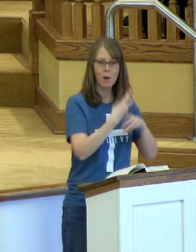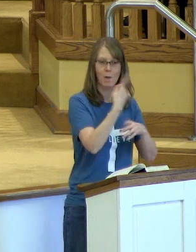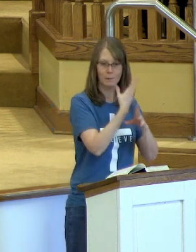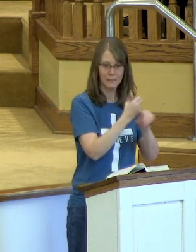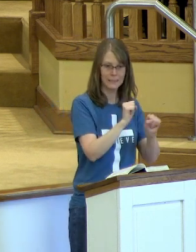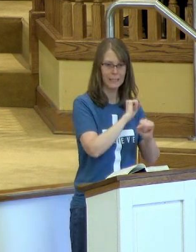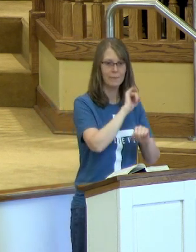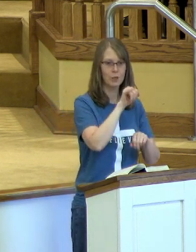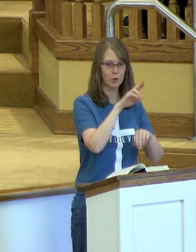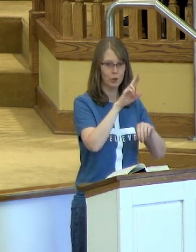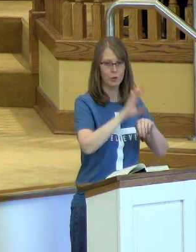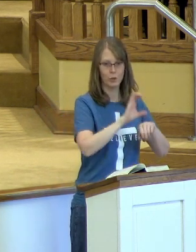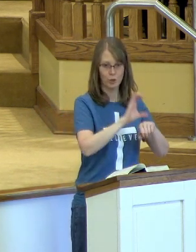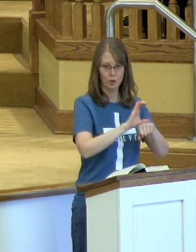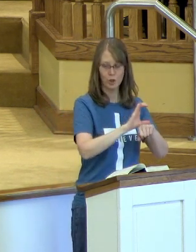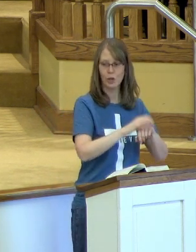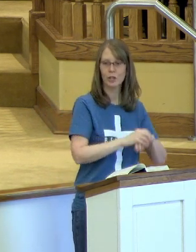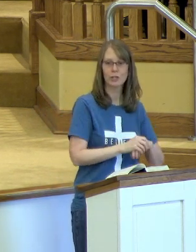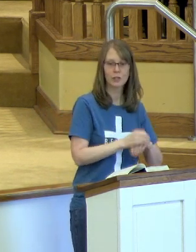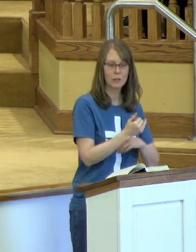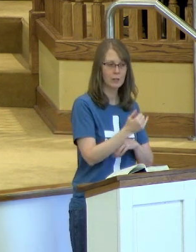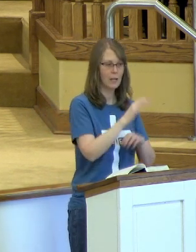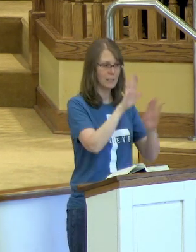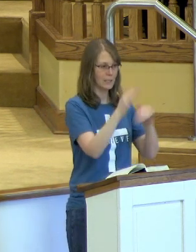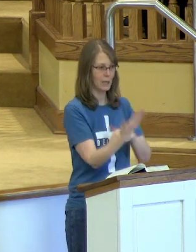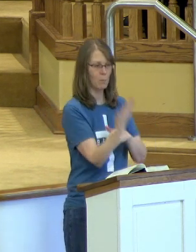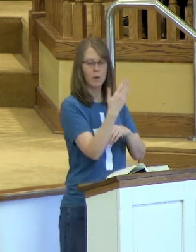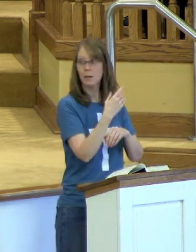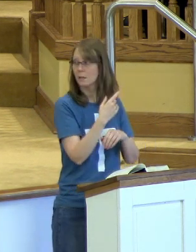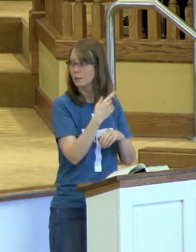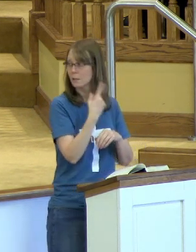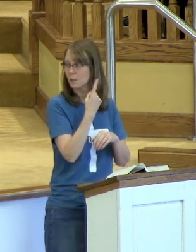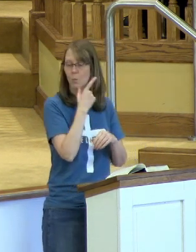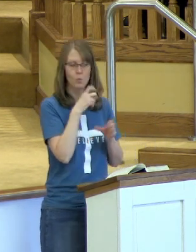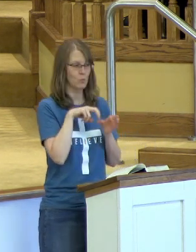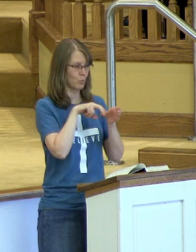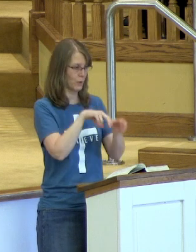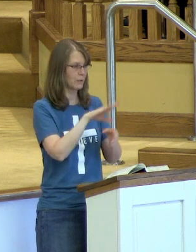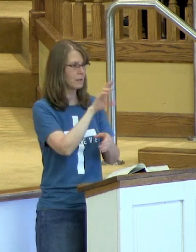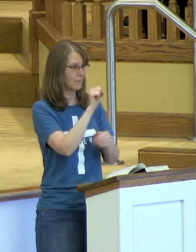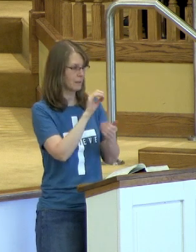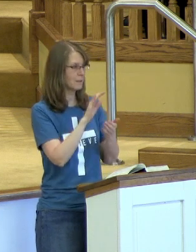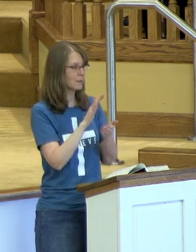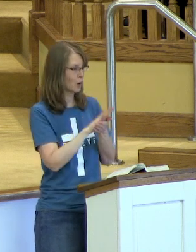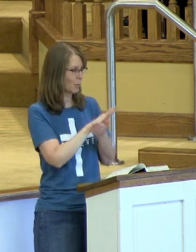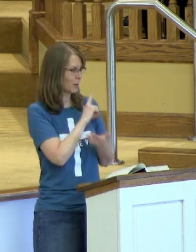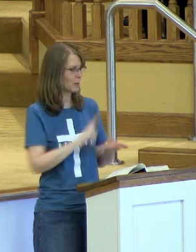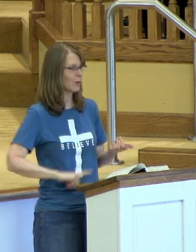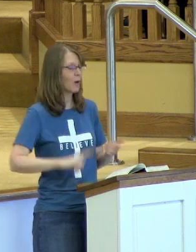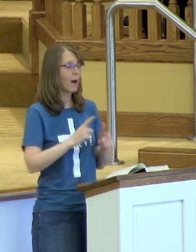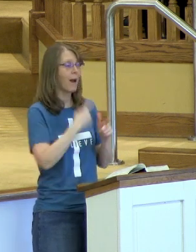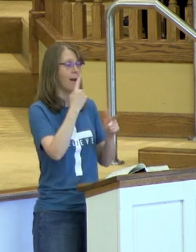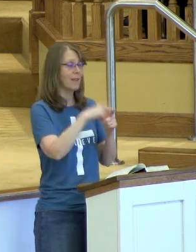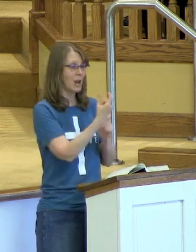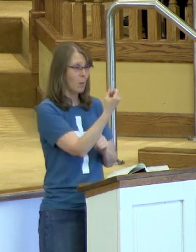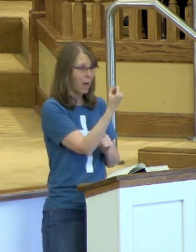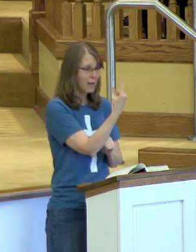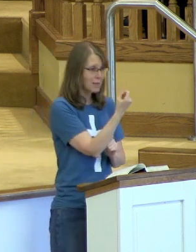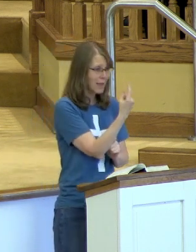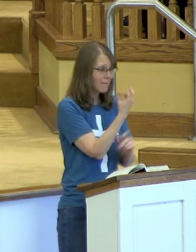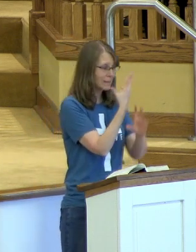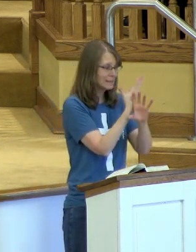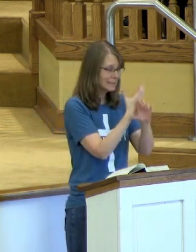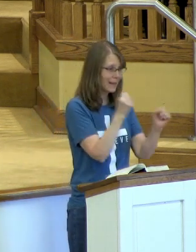morning in the 4th through 6th grade class. And someone that rides the bus, right? All right, so praise the Lord for that. Then there was 11 saved in the prison